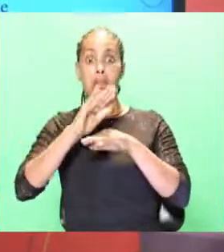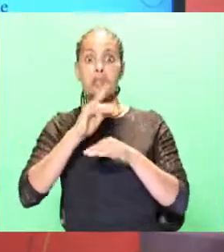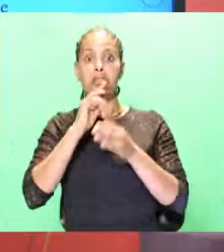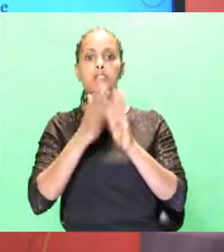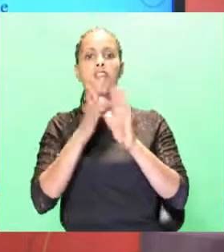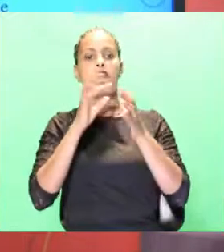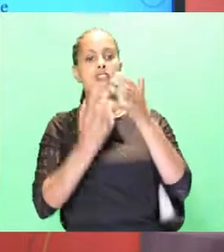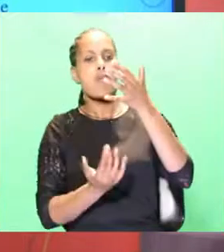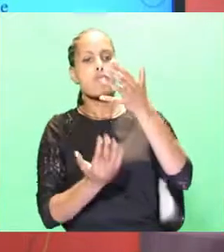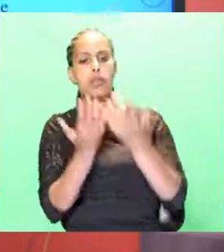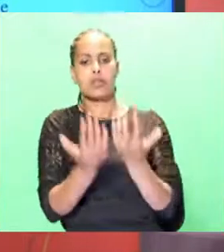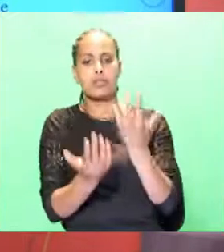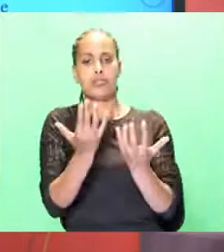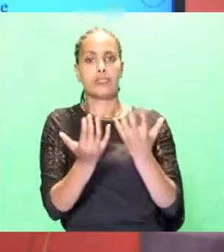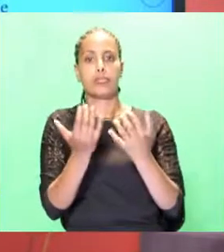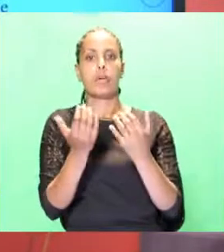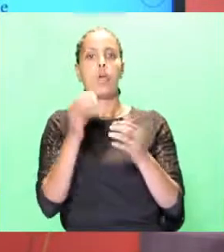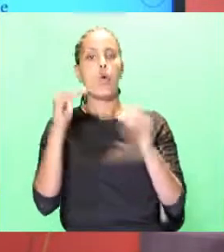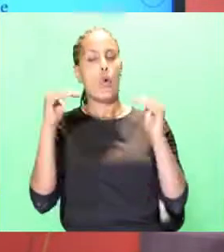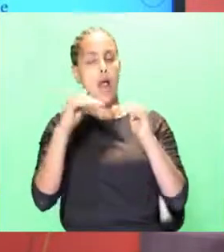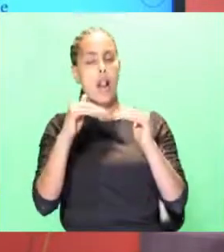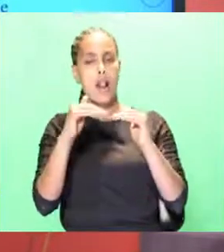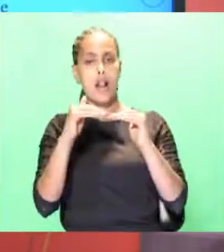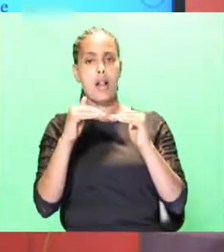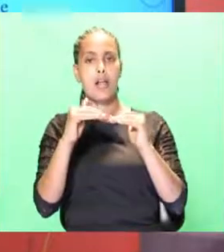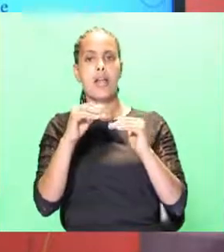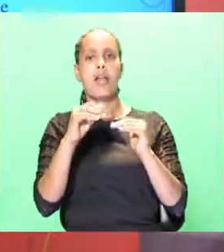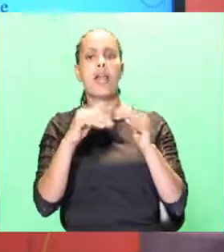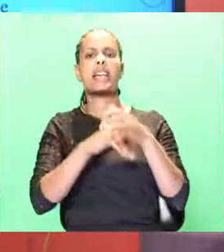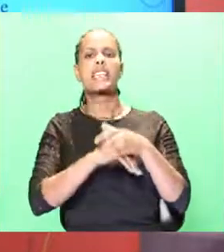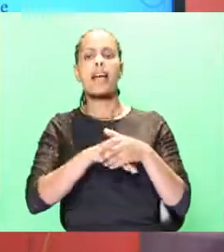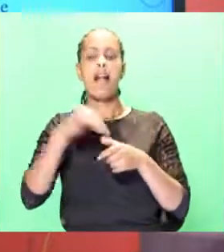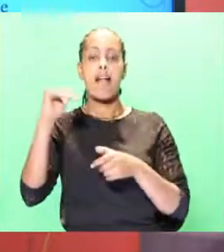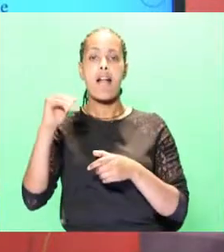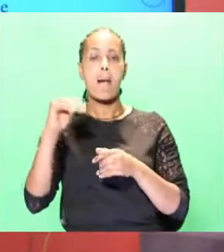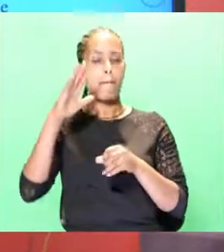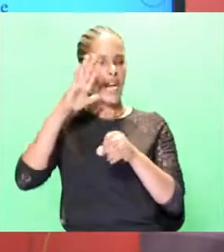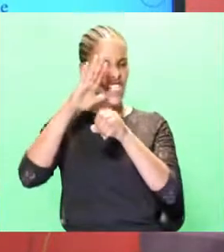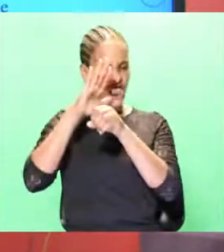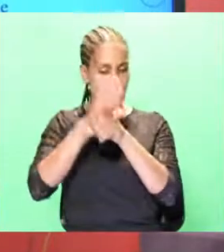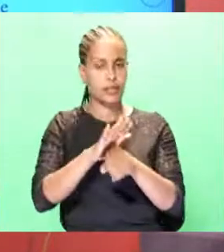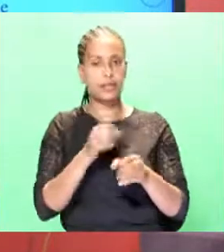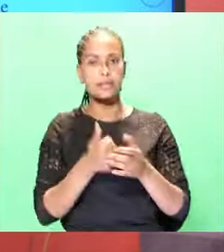pressure of this solution equal its external pressure.